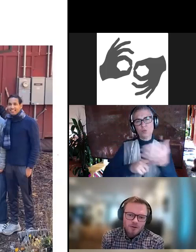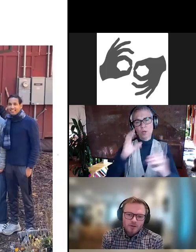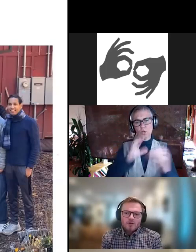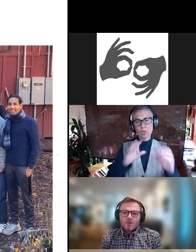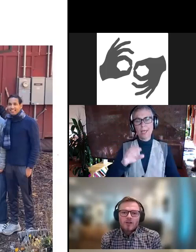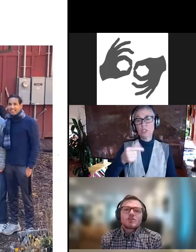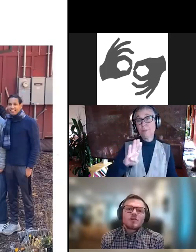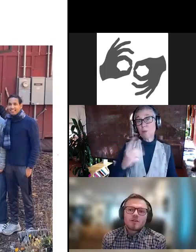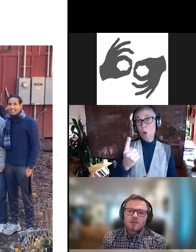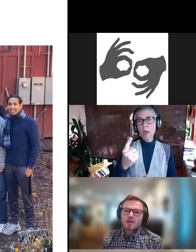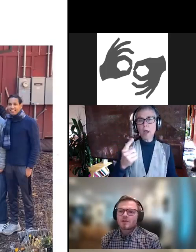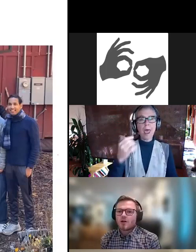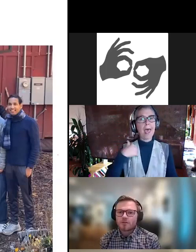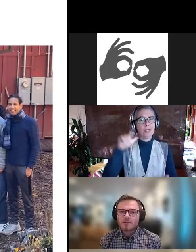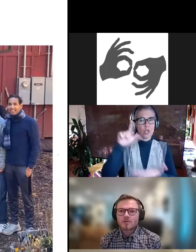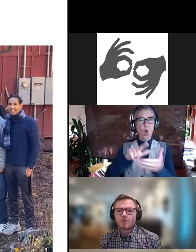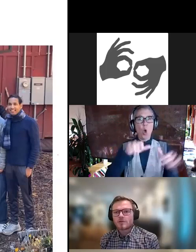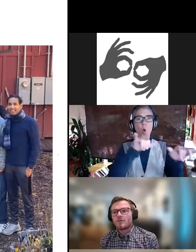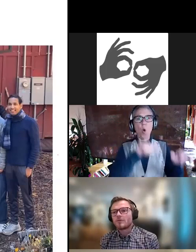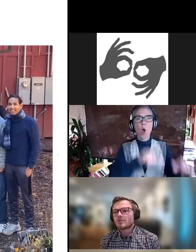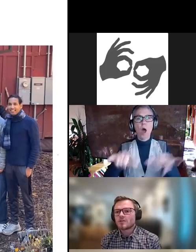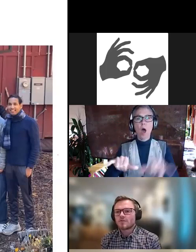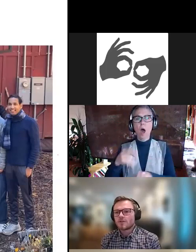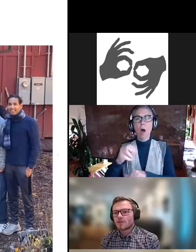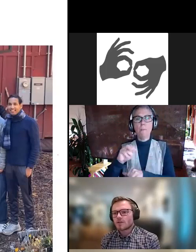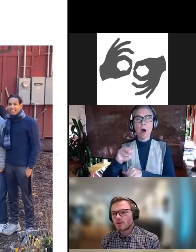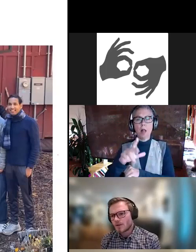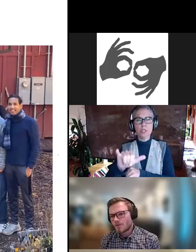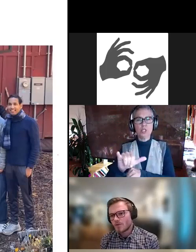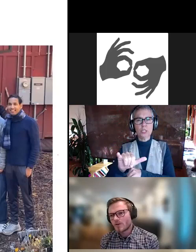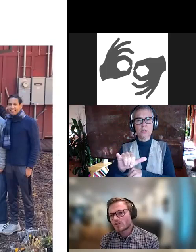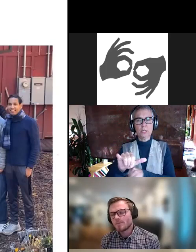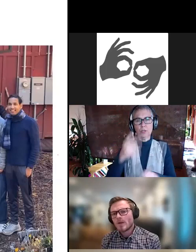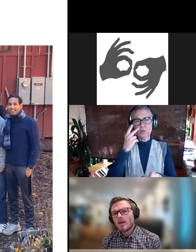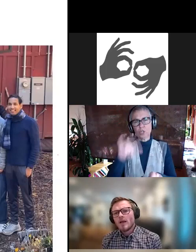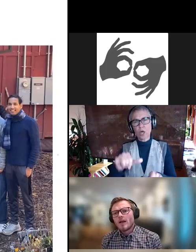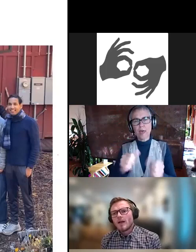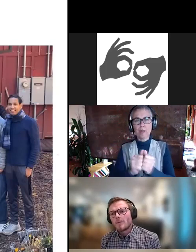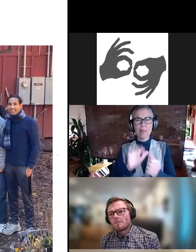has very low homology, as you kind of saw through those coarse grain predictions of things like EV mutation.